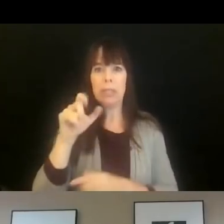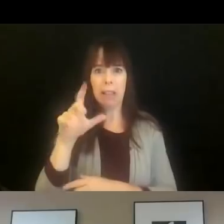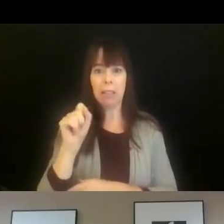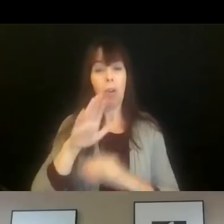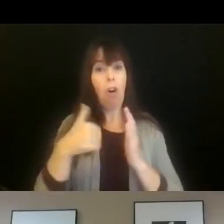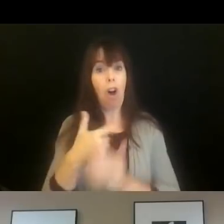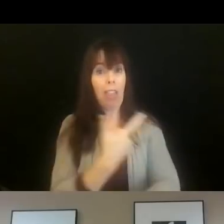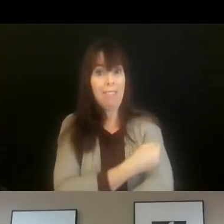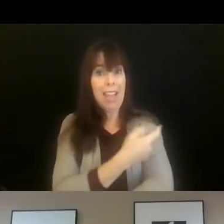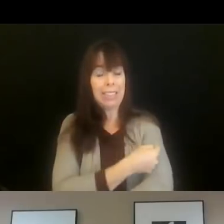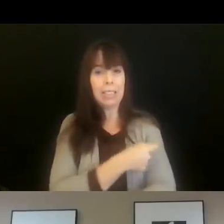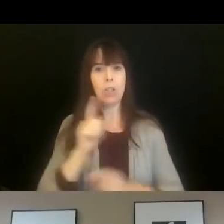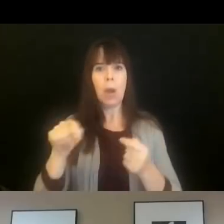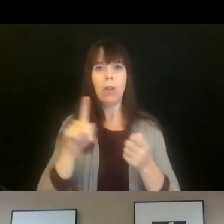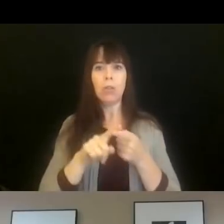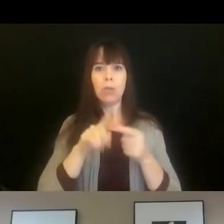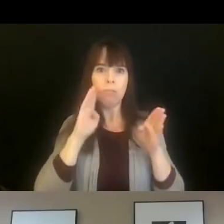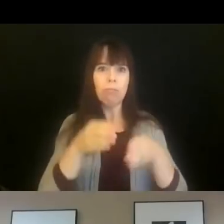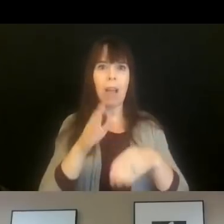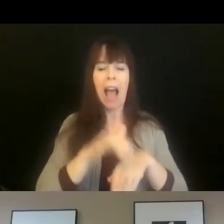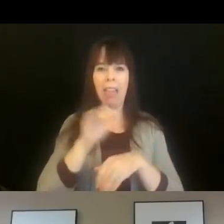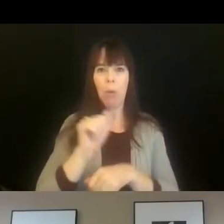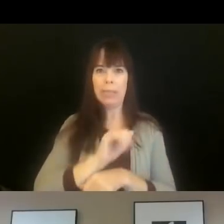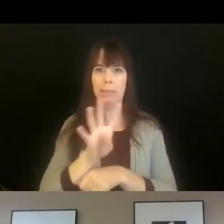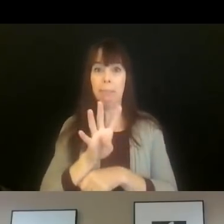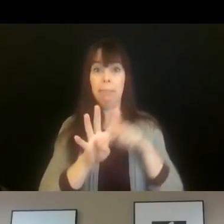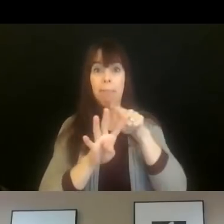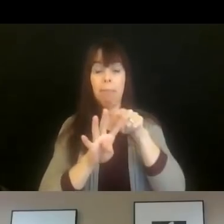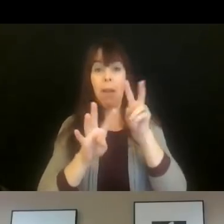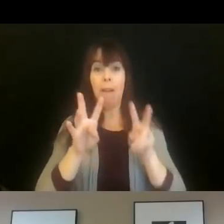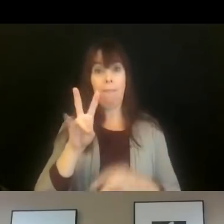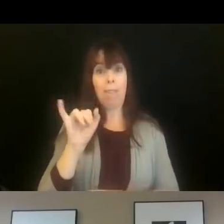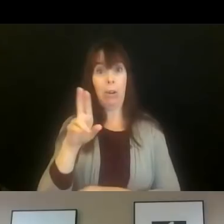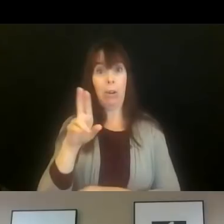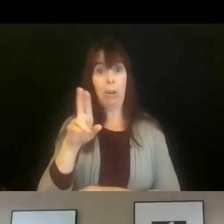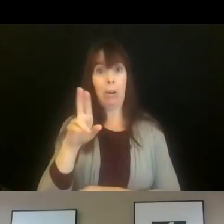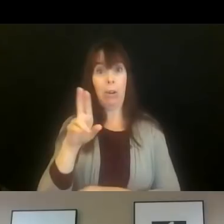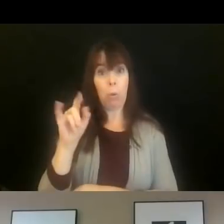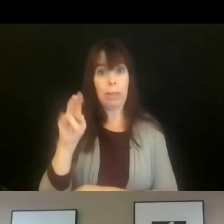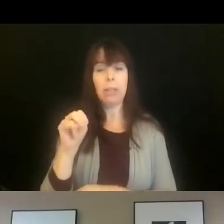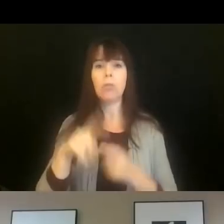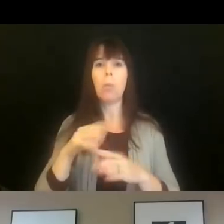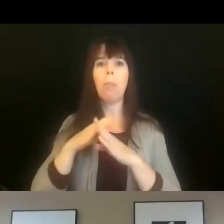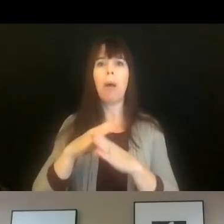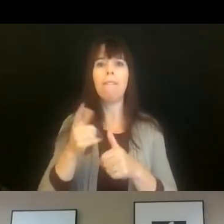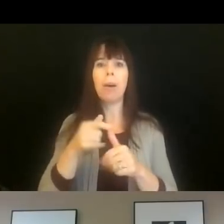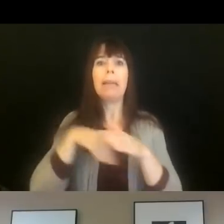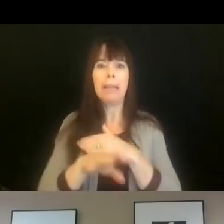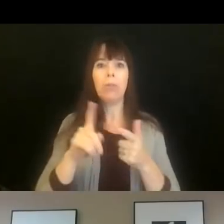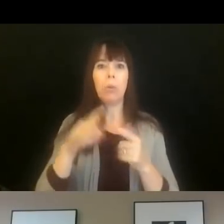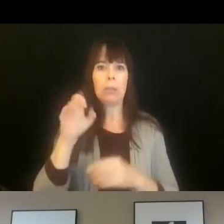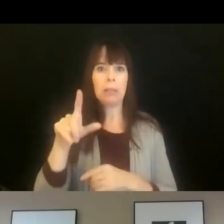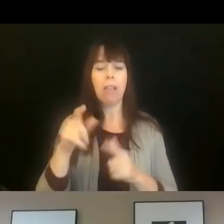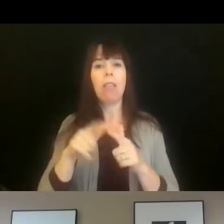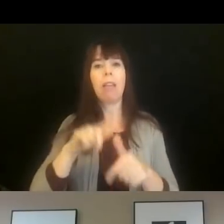are basically targeted against the spike protein to block the virus from entering the cells and setting up infection.